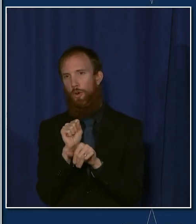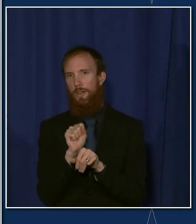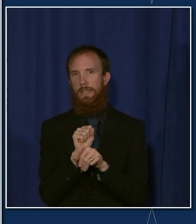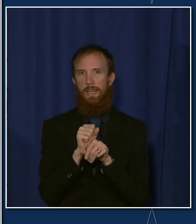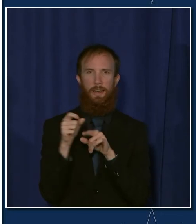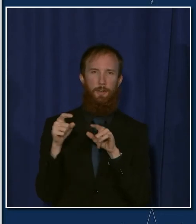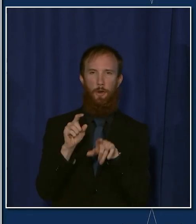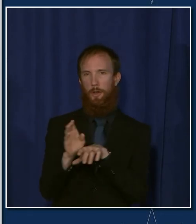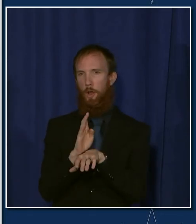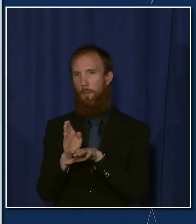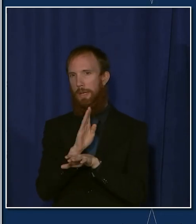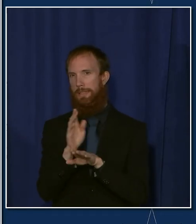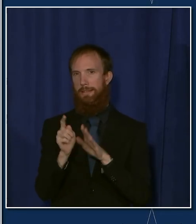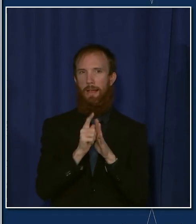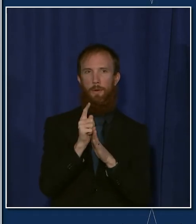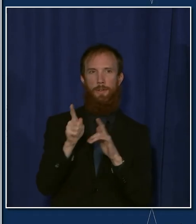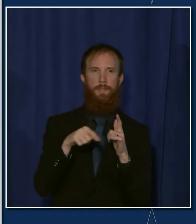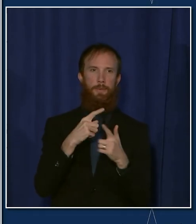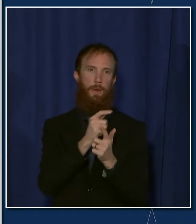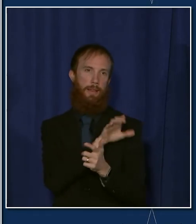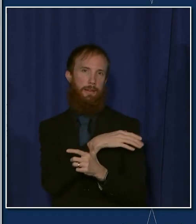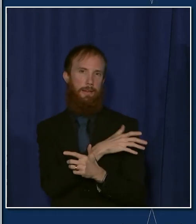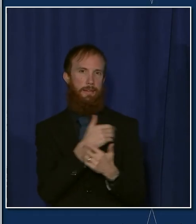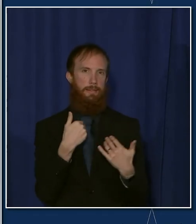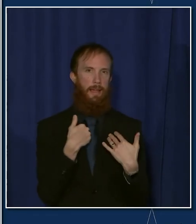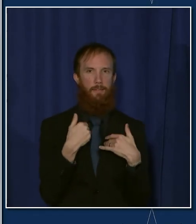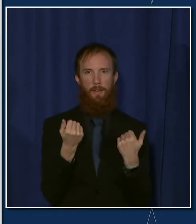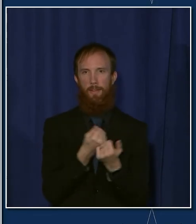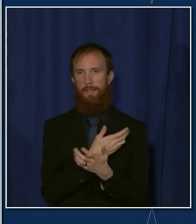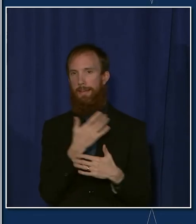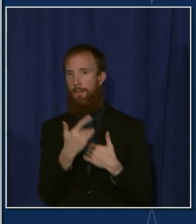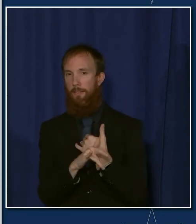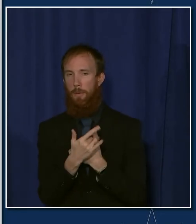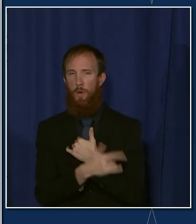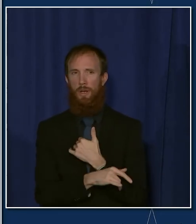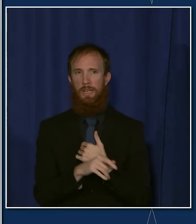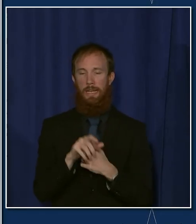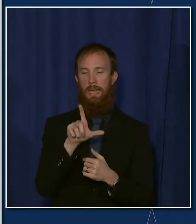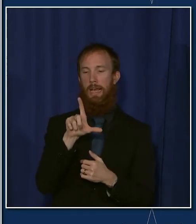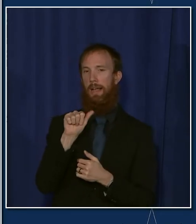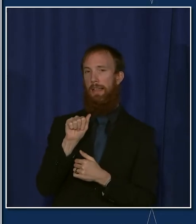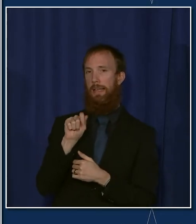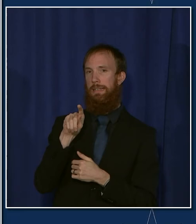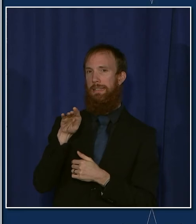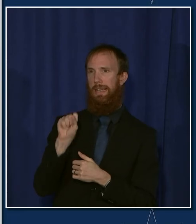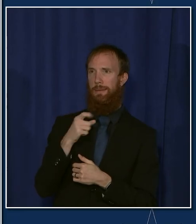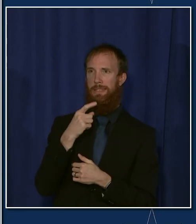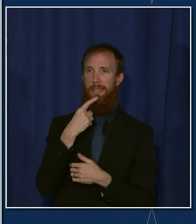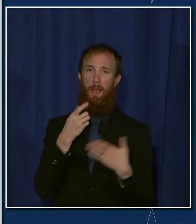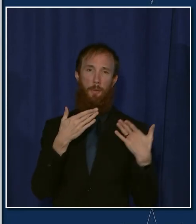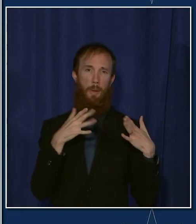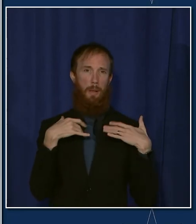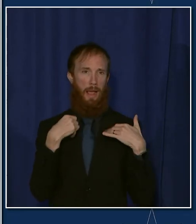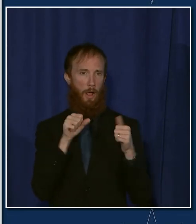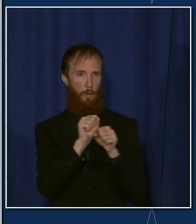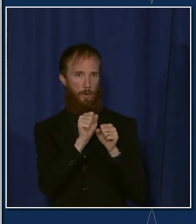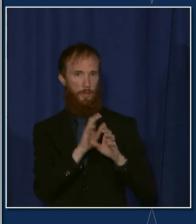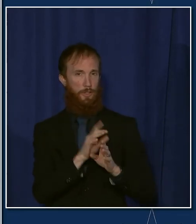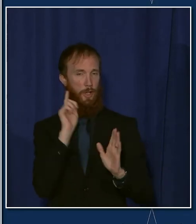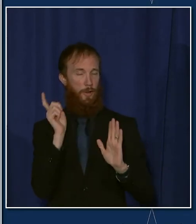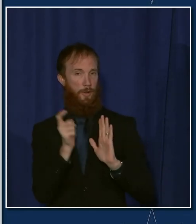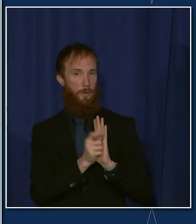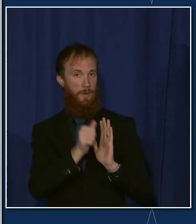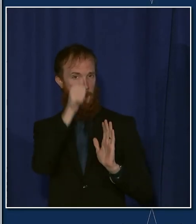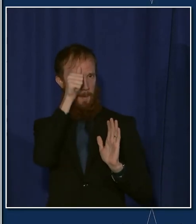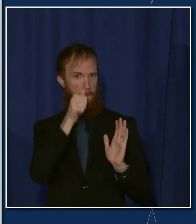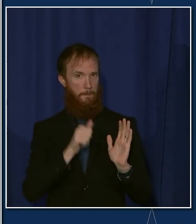which a lot of pharmacies and clinical sites are giving out the vaccines? The Times reported that public health workers are noting that men of color